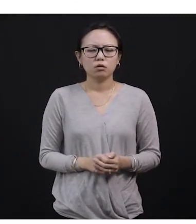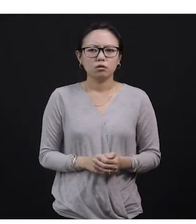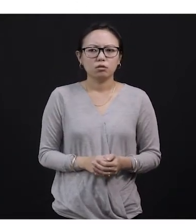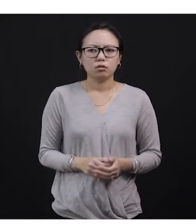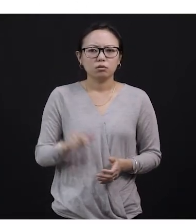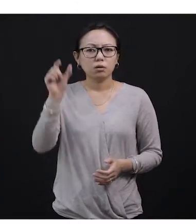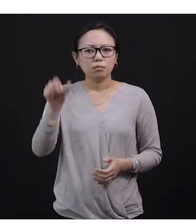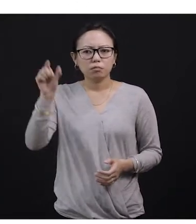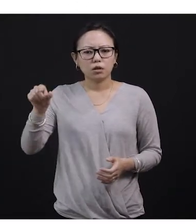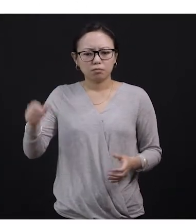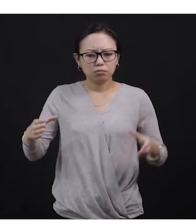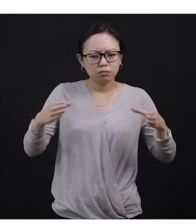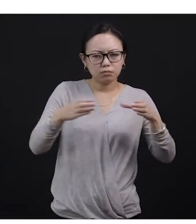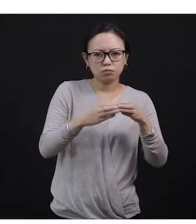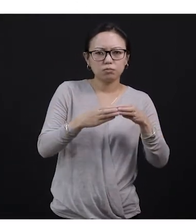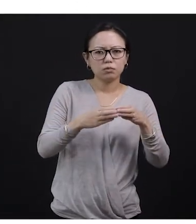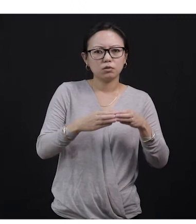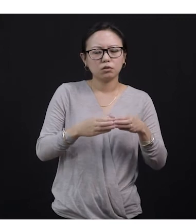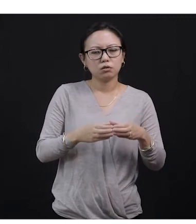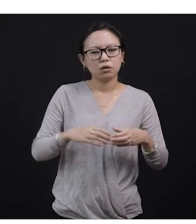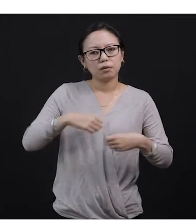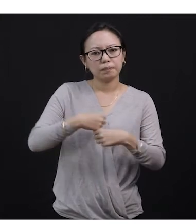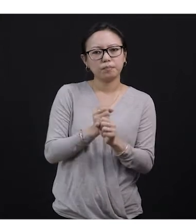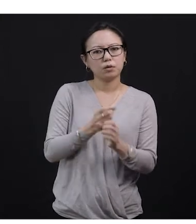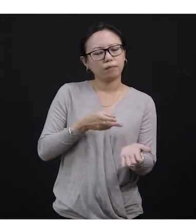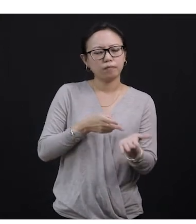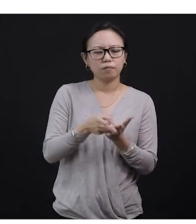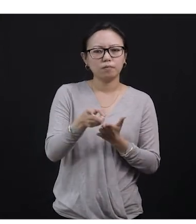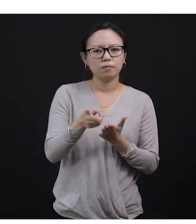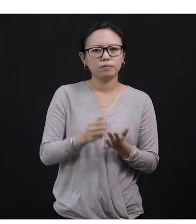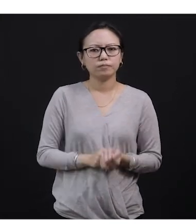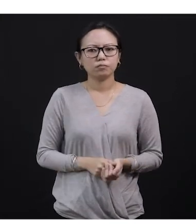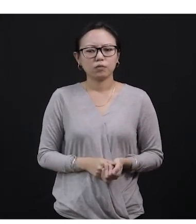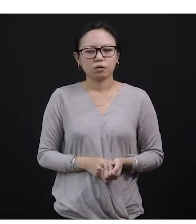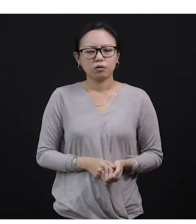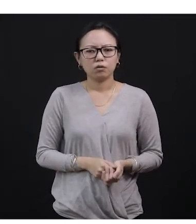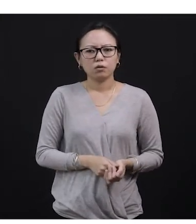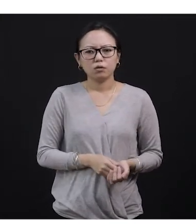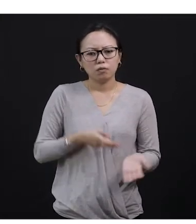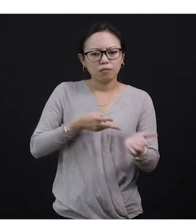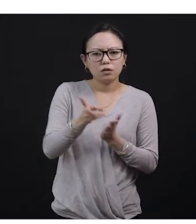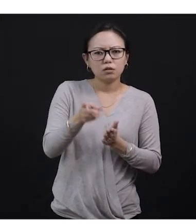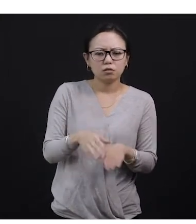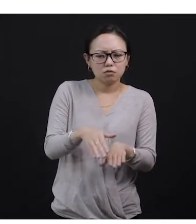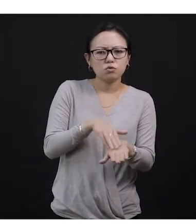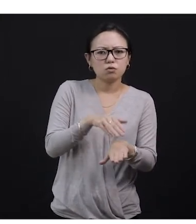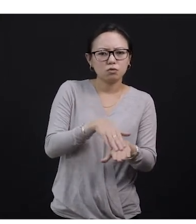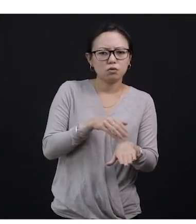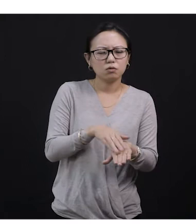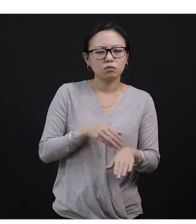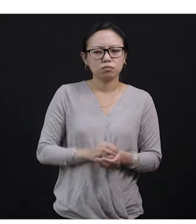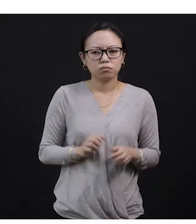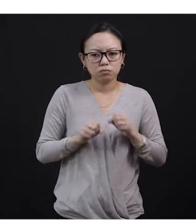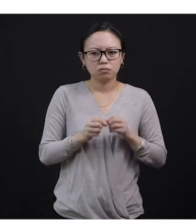they have gathered and they formed villages. Now these villages started increasing and formed clans,